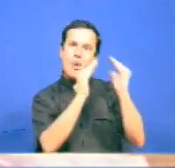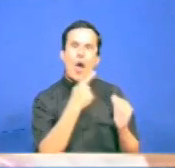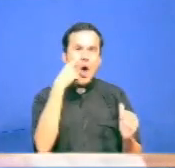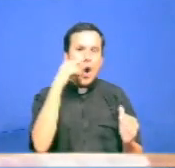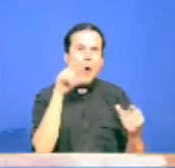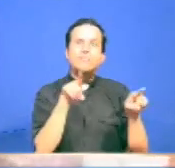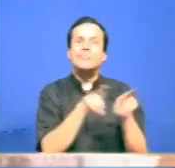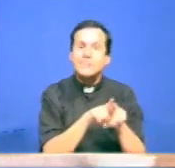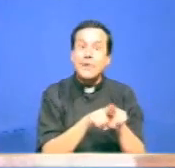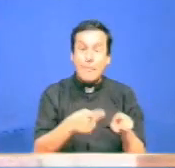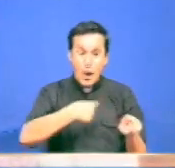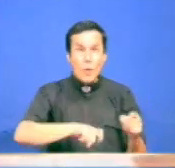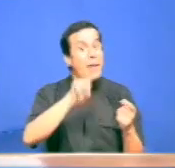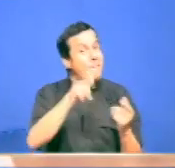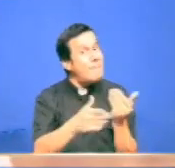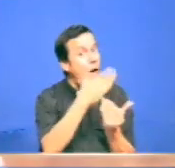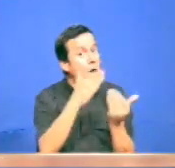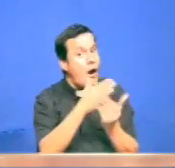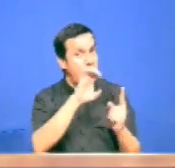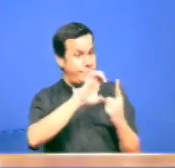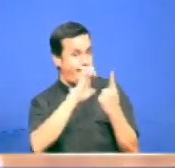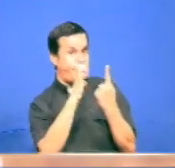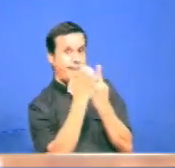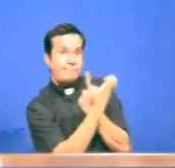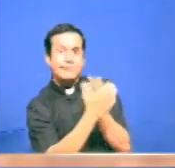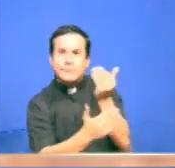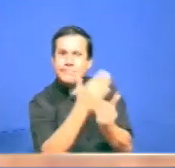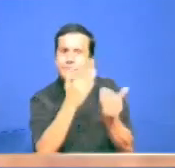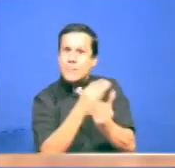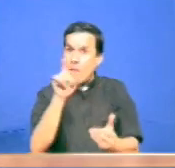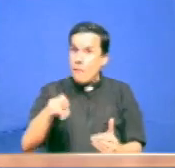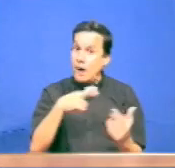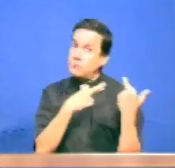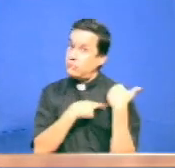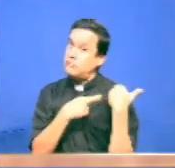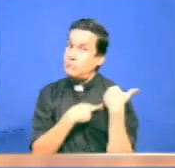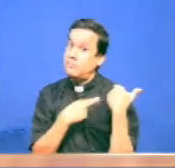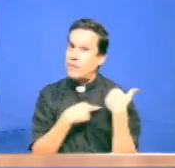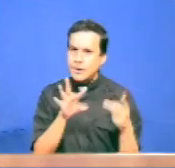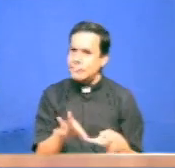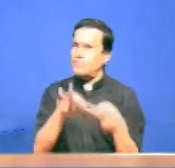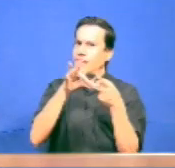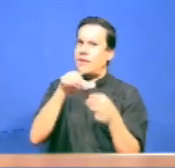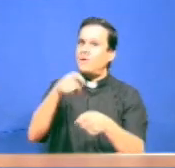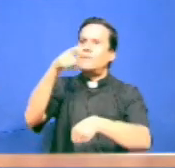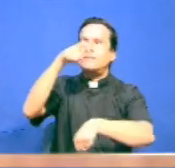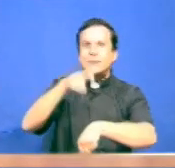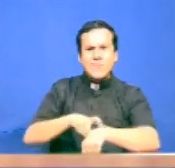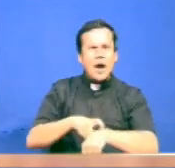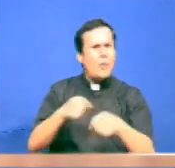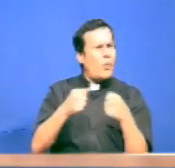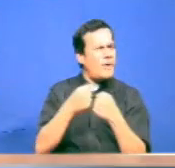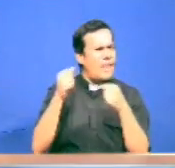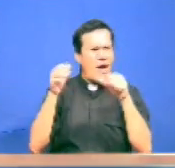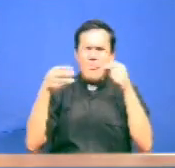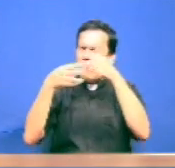taking care of the inhabitants who are in it, who are at the moment, at this time, faced with a hell of problems.